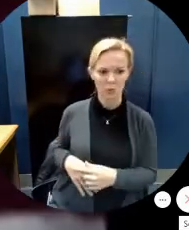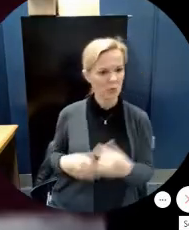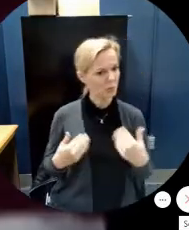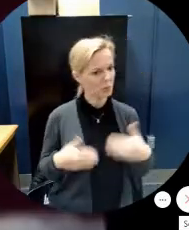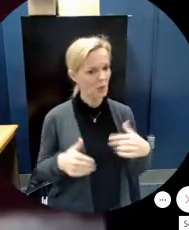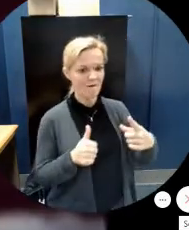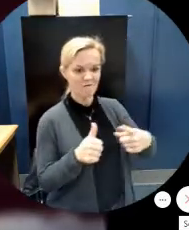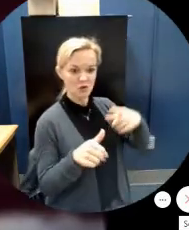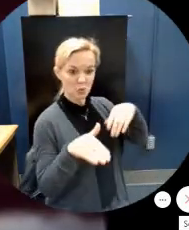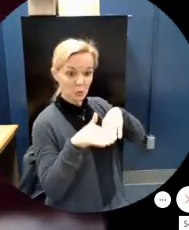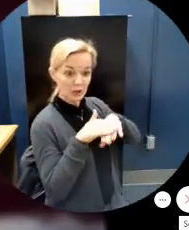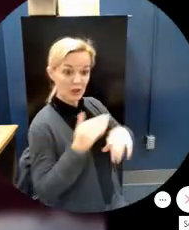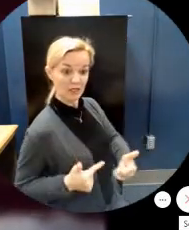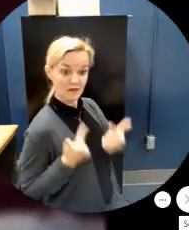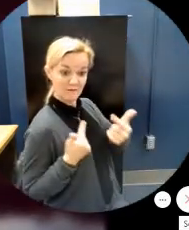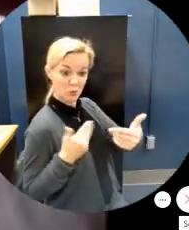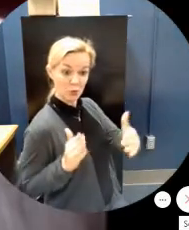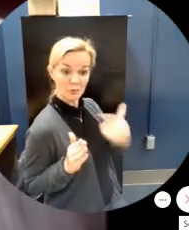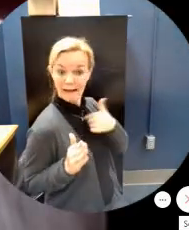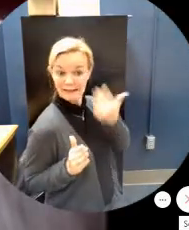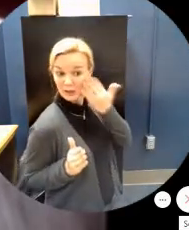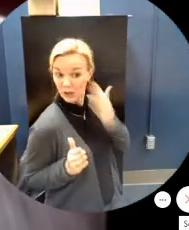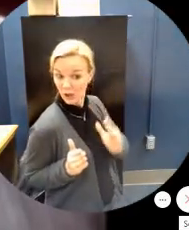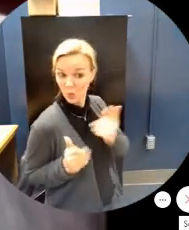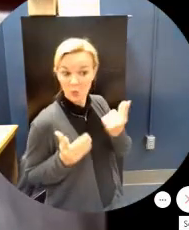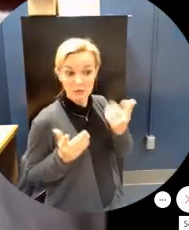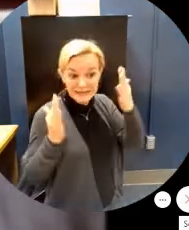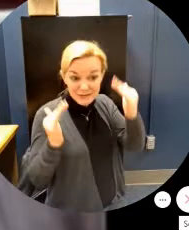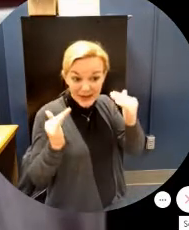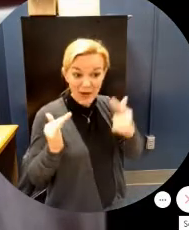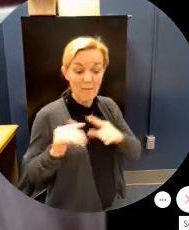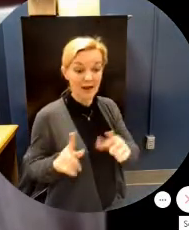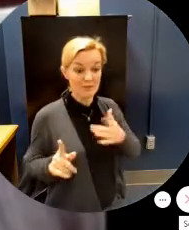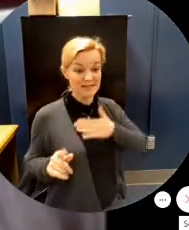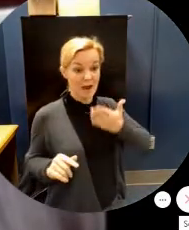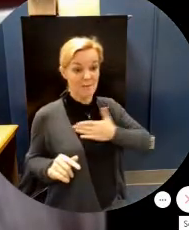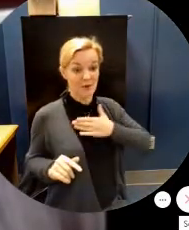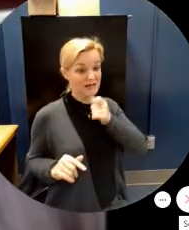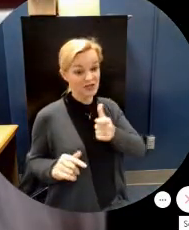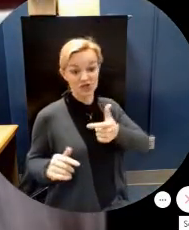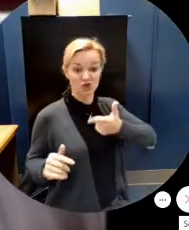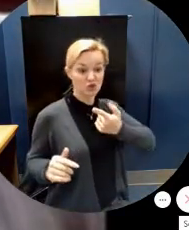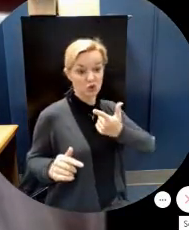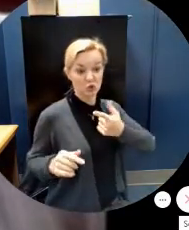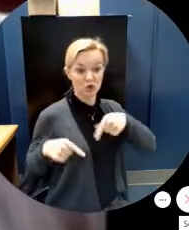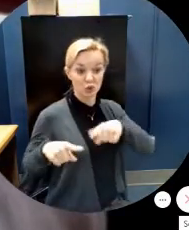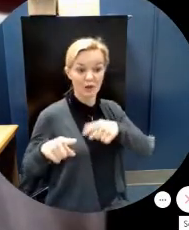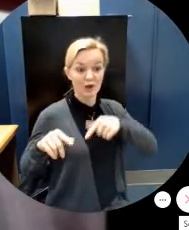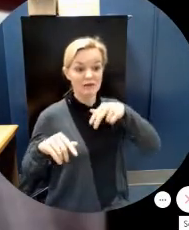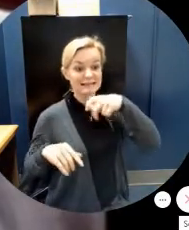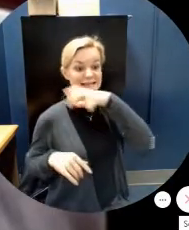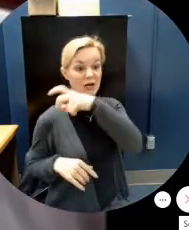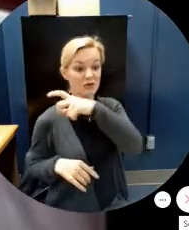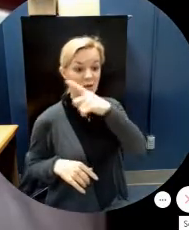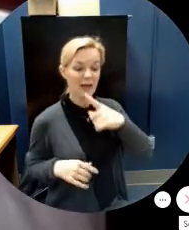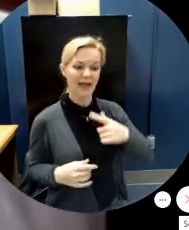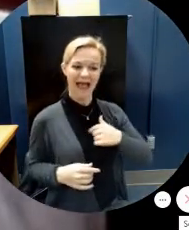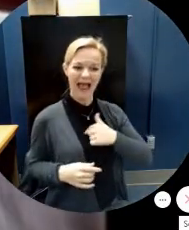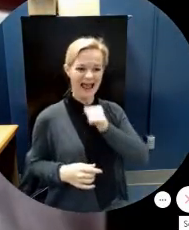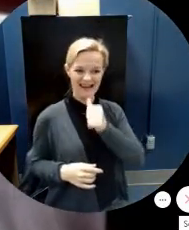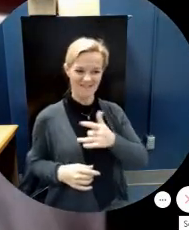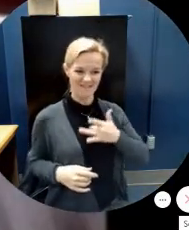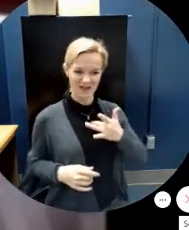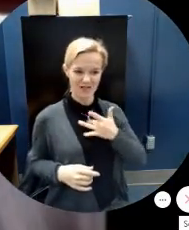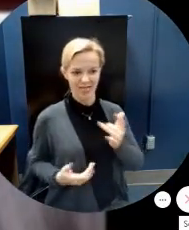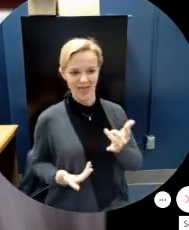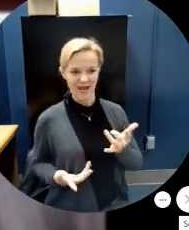living room. But I like the fact that I didn't shoot as we were going up the stairs. I didn't feel that my life was,